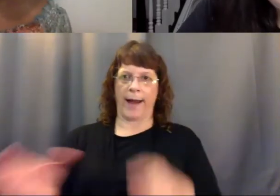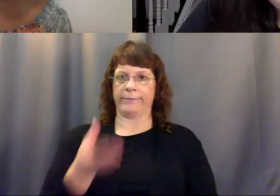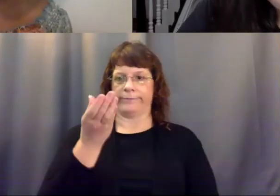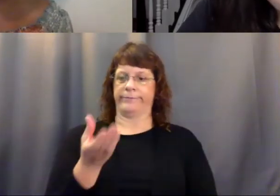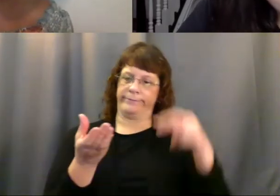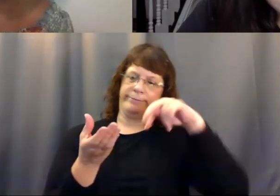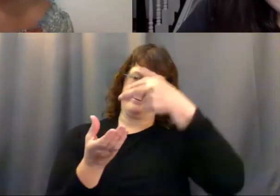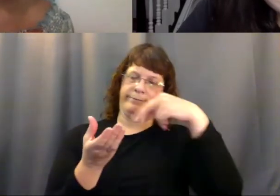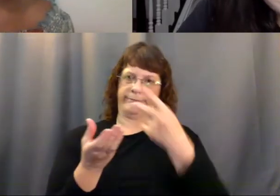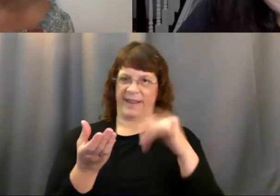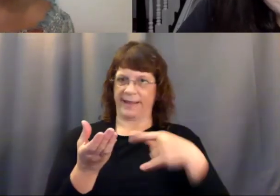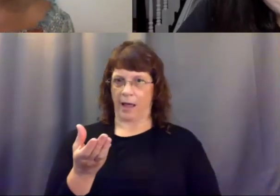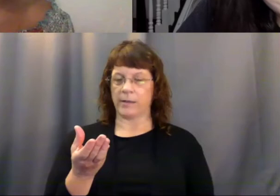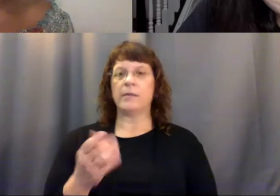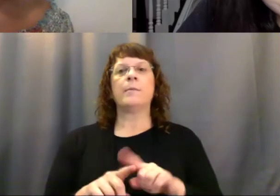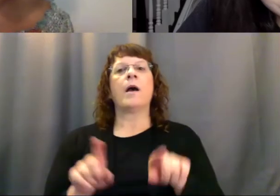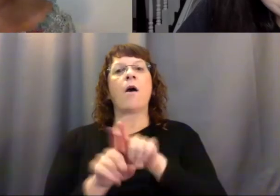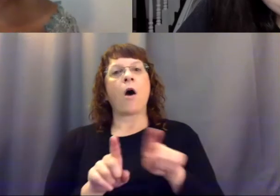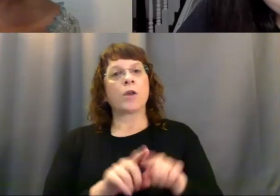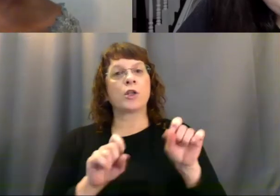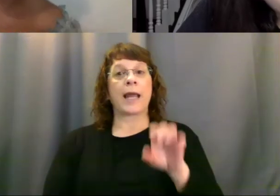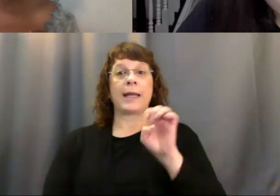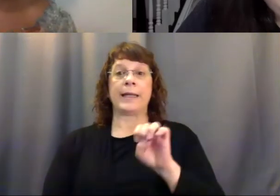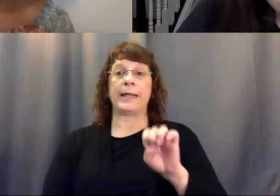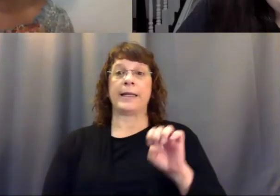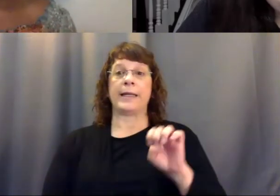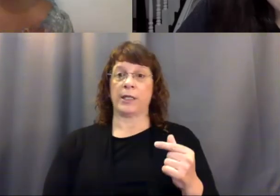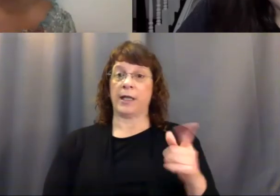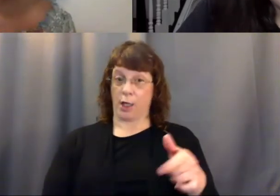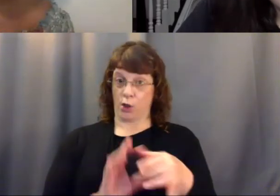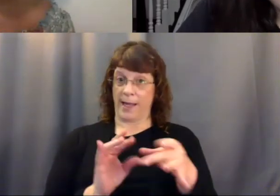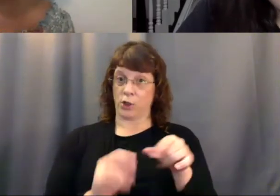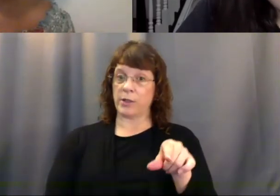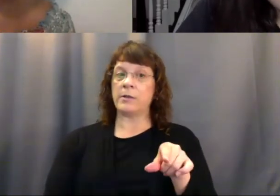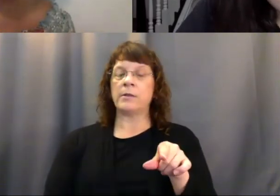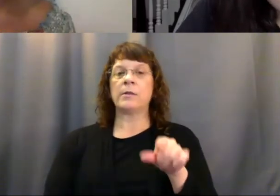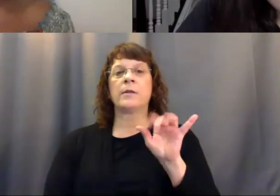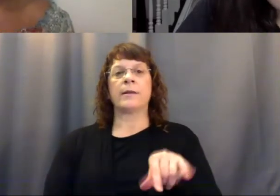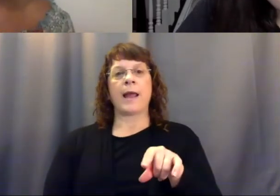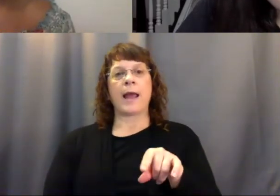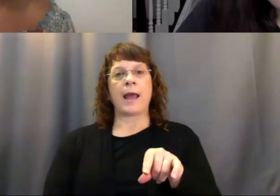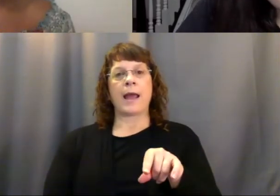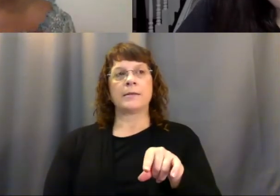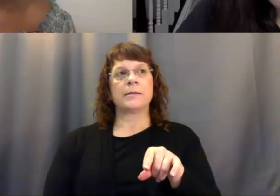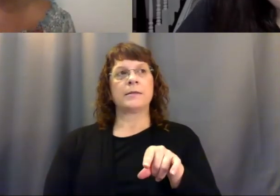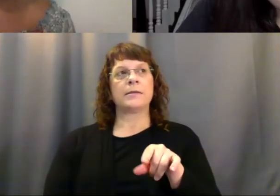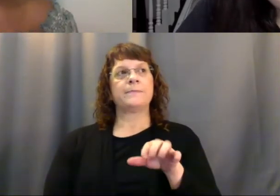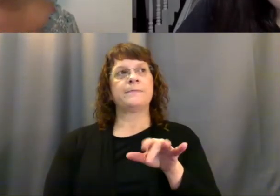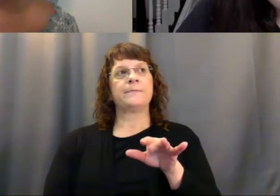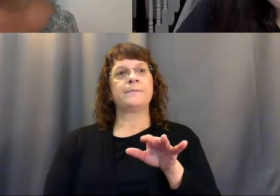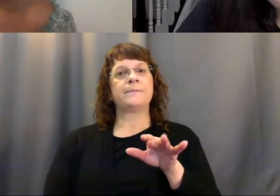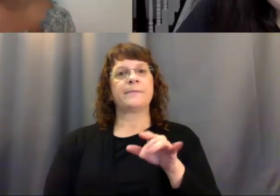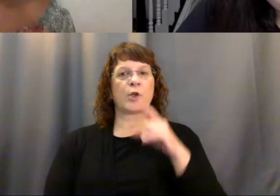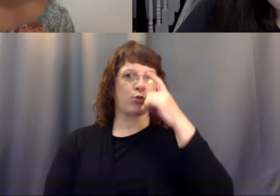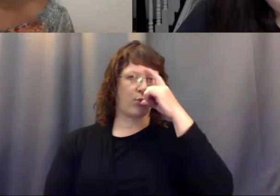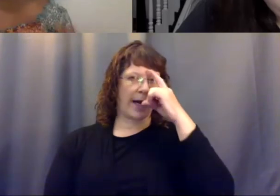But also you can do EEG, like you mentioned. So that isn't the brain visualization